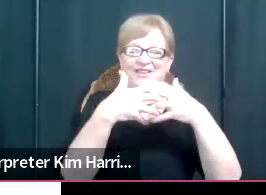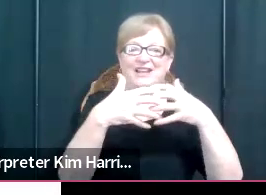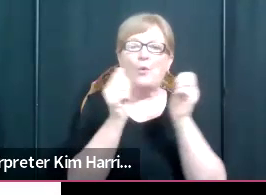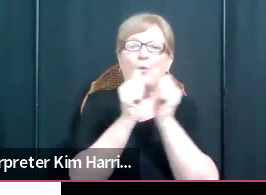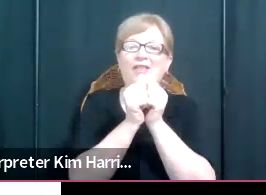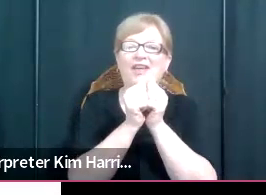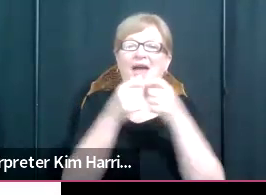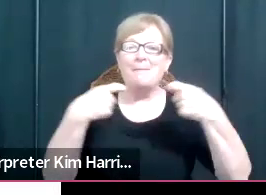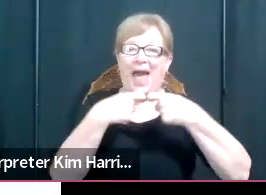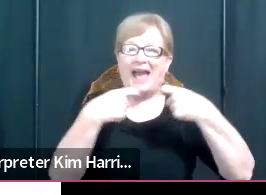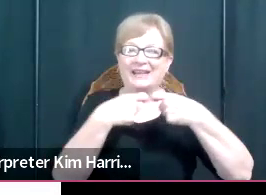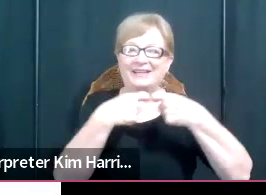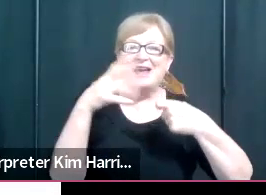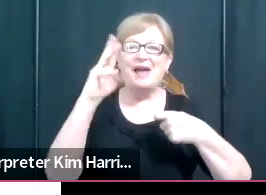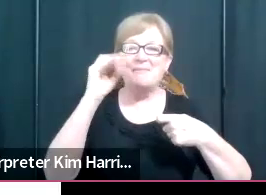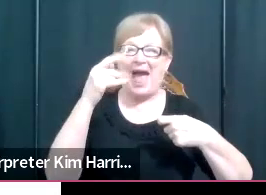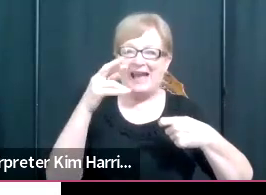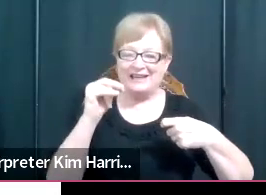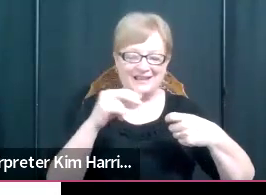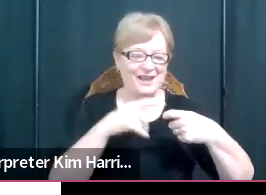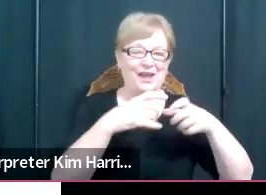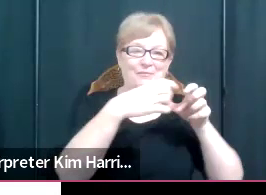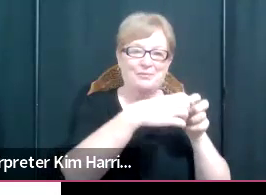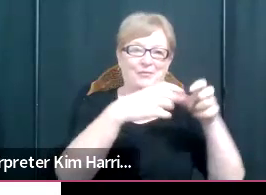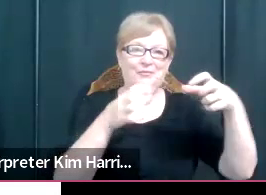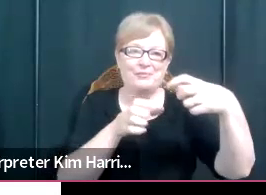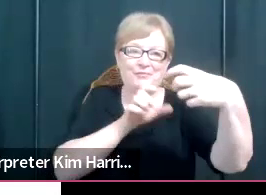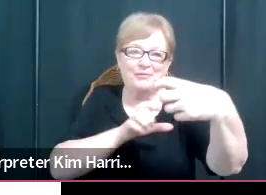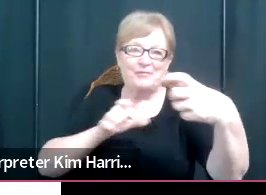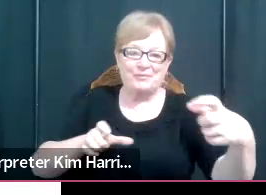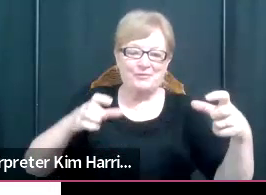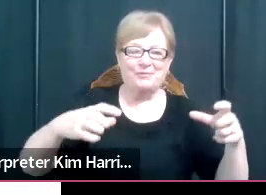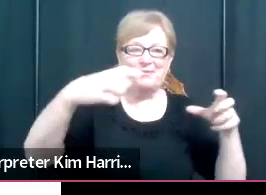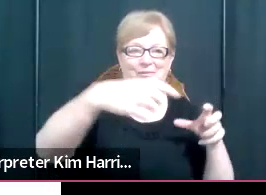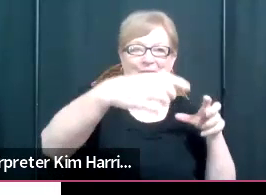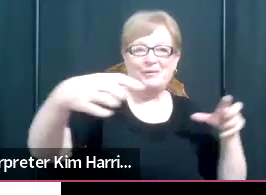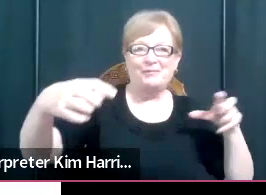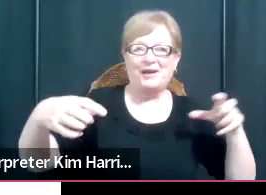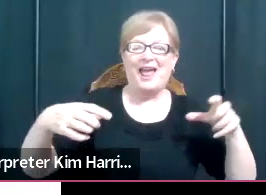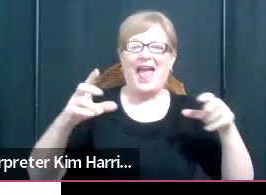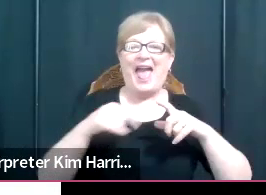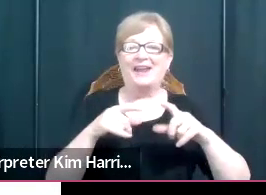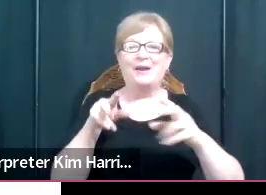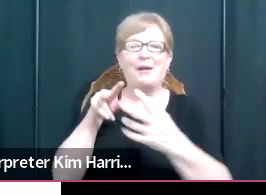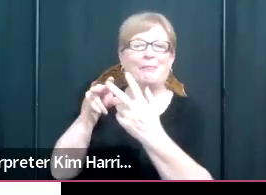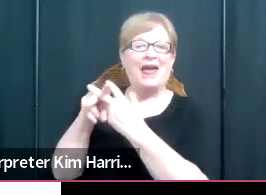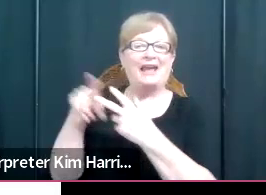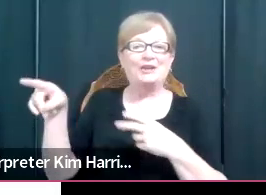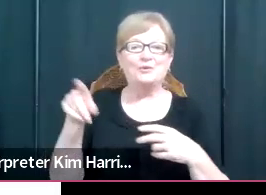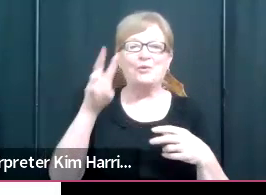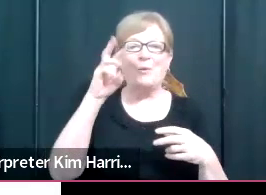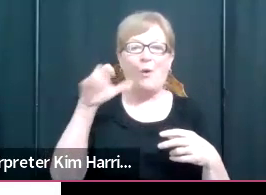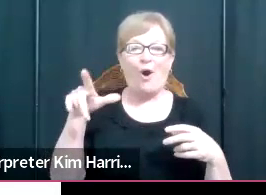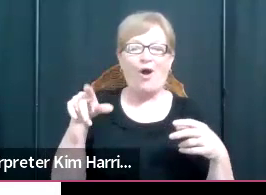magnets. And as long as one of the hexagons is connected to another one and plugged into the wall,